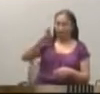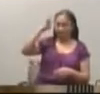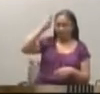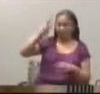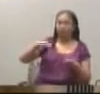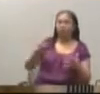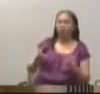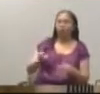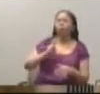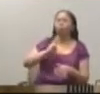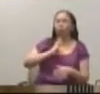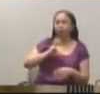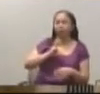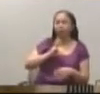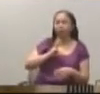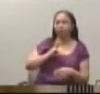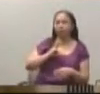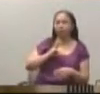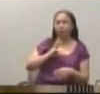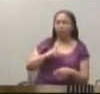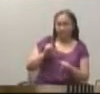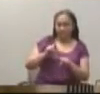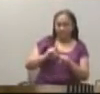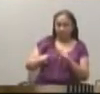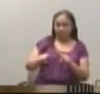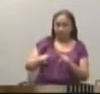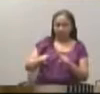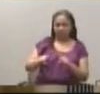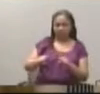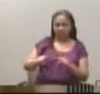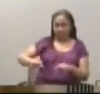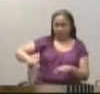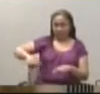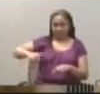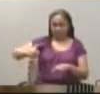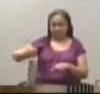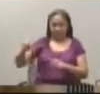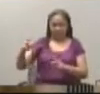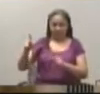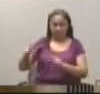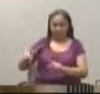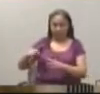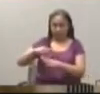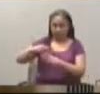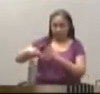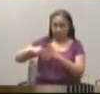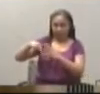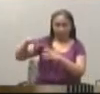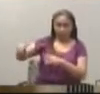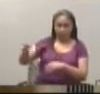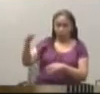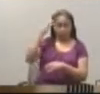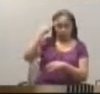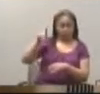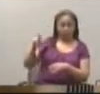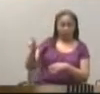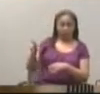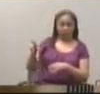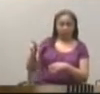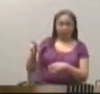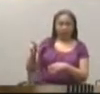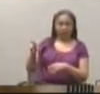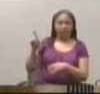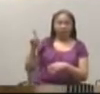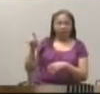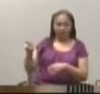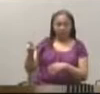you with water, but there is one standing among you, unknown to you, the